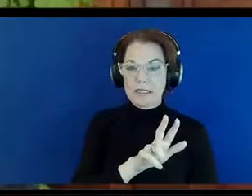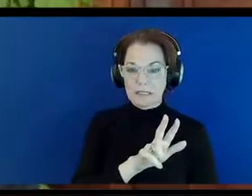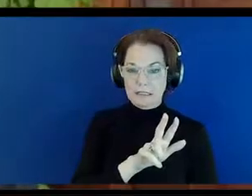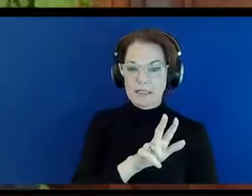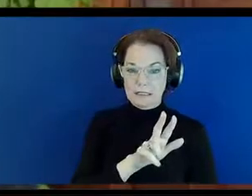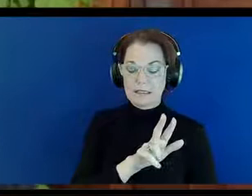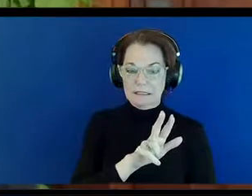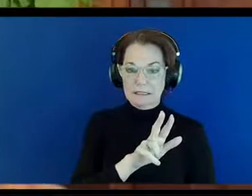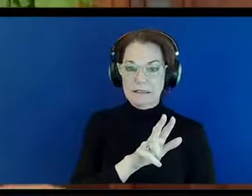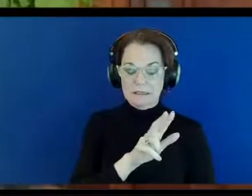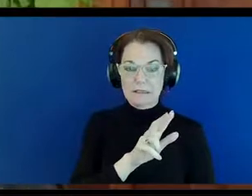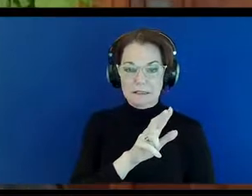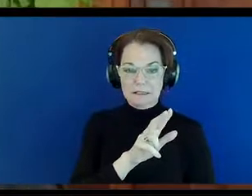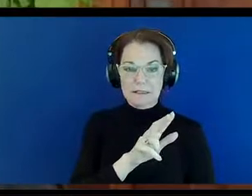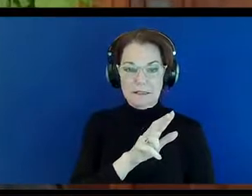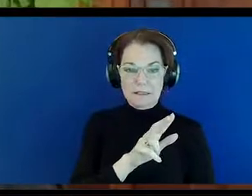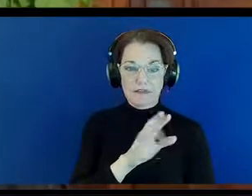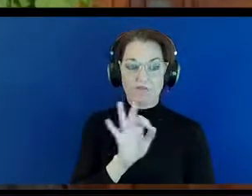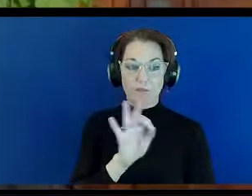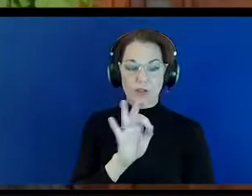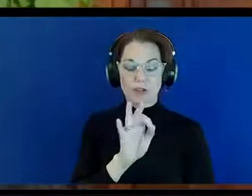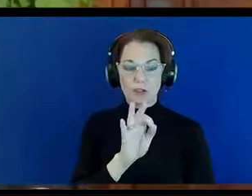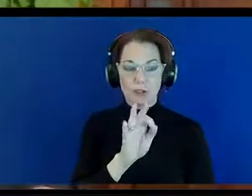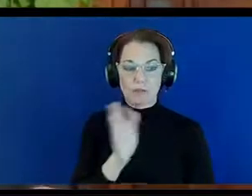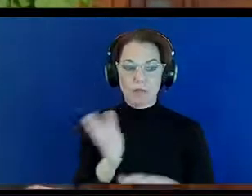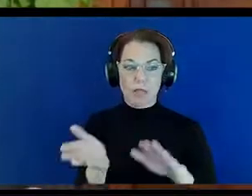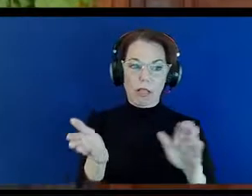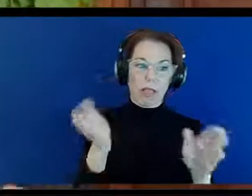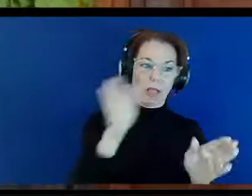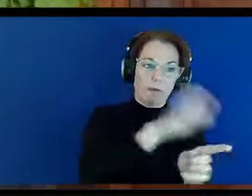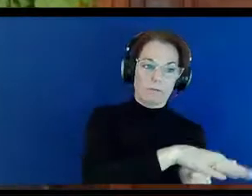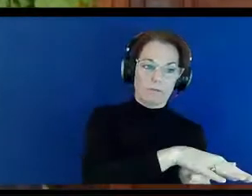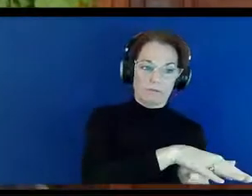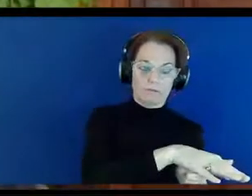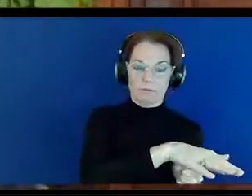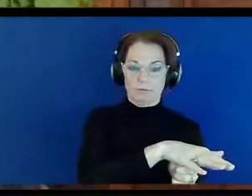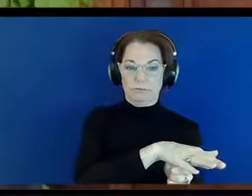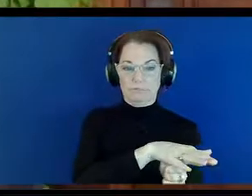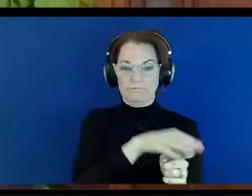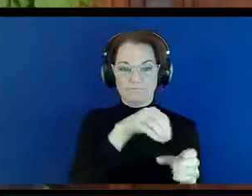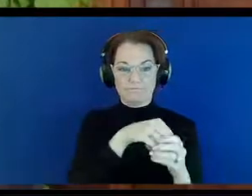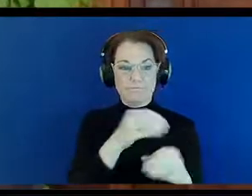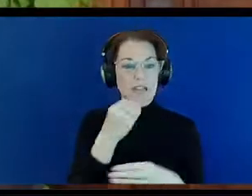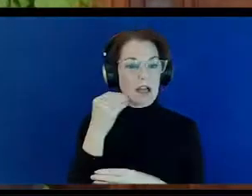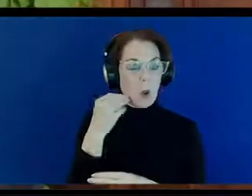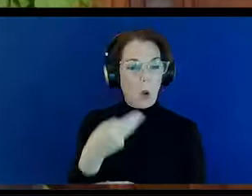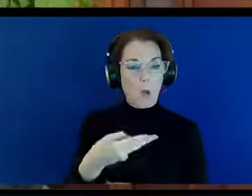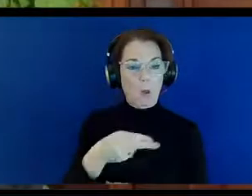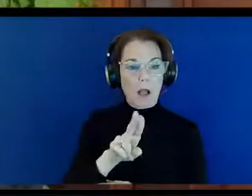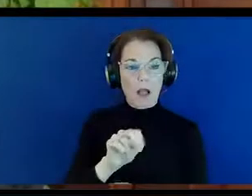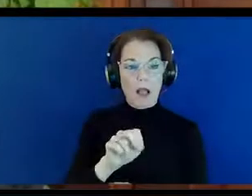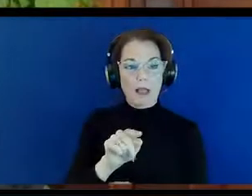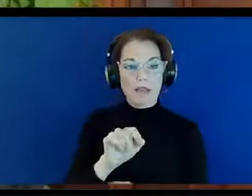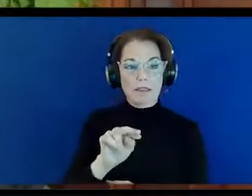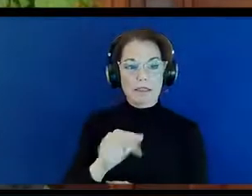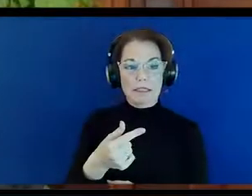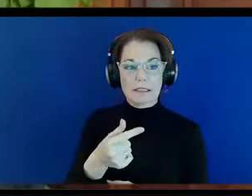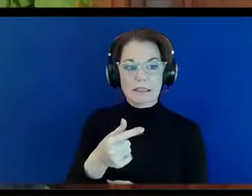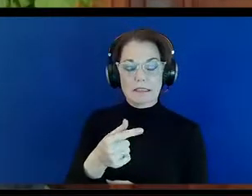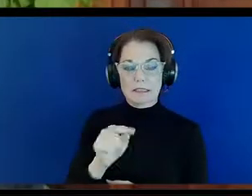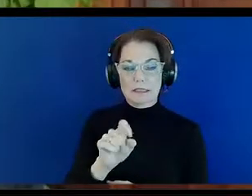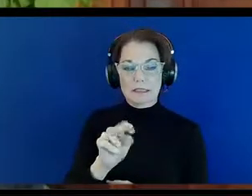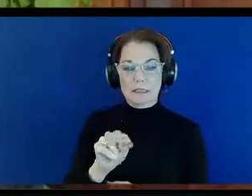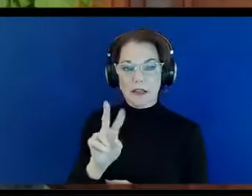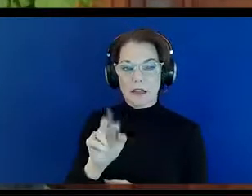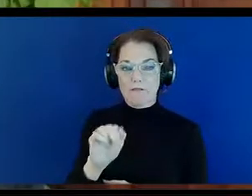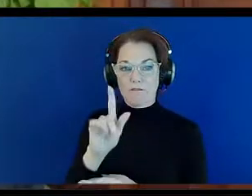due to injuries sustained from a furniture tip over in her family's home in Huntingdon Valley, Pennsylvania, just